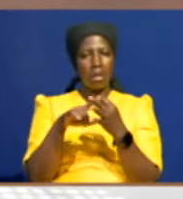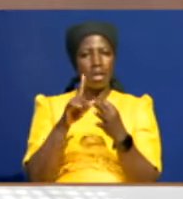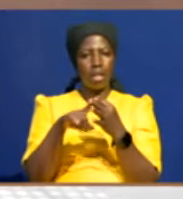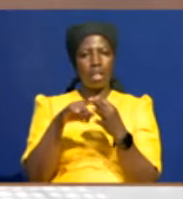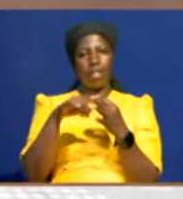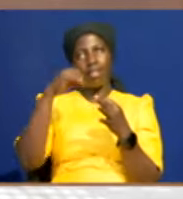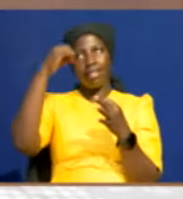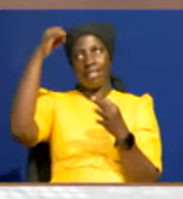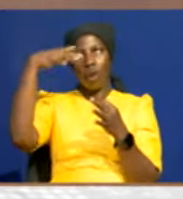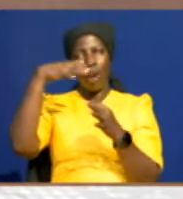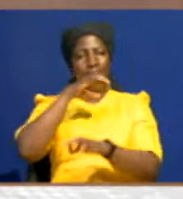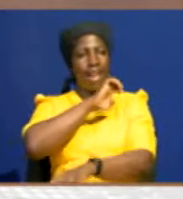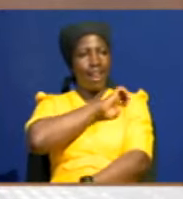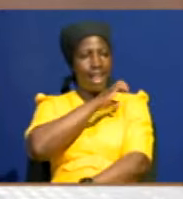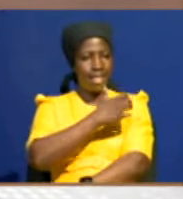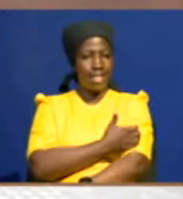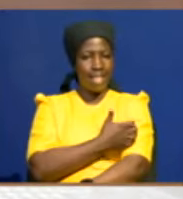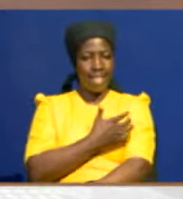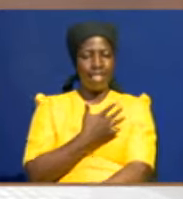energy.